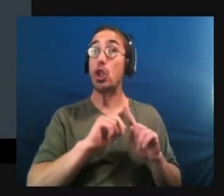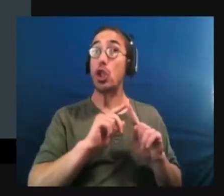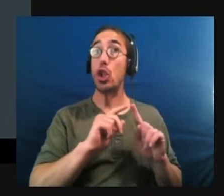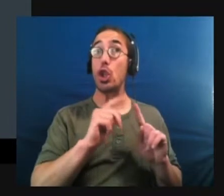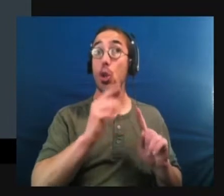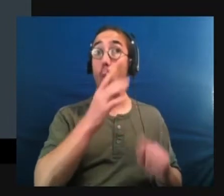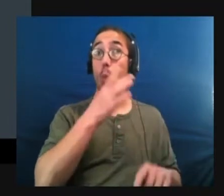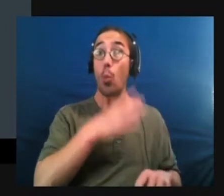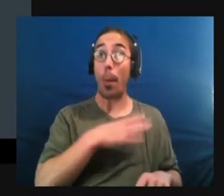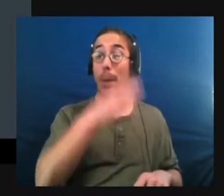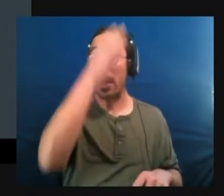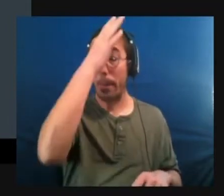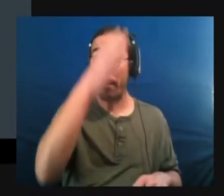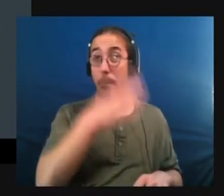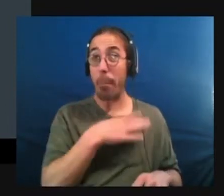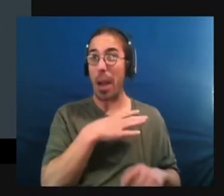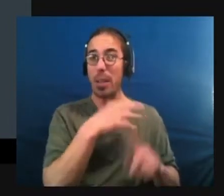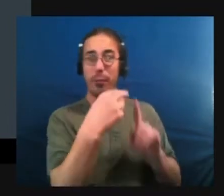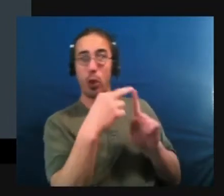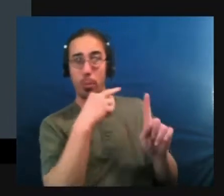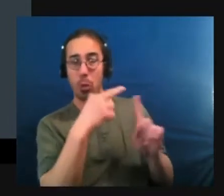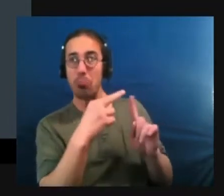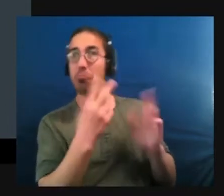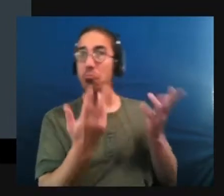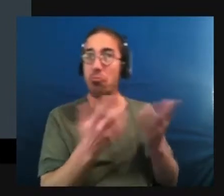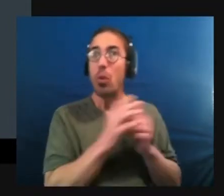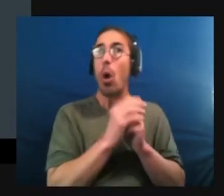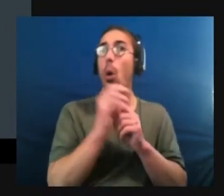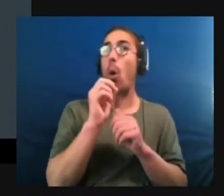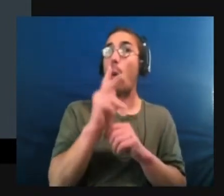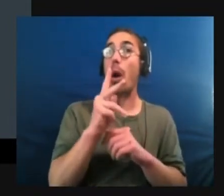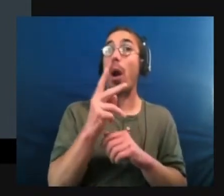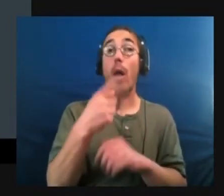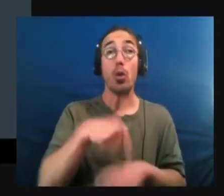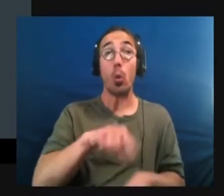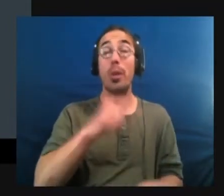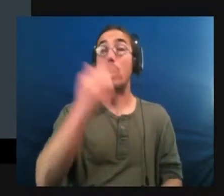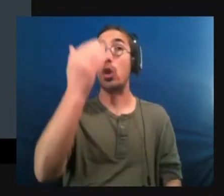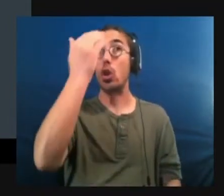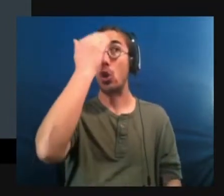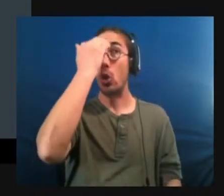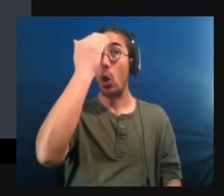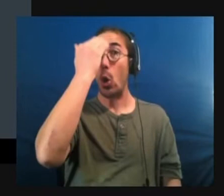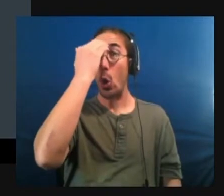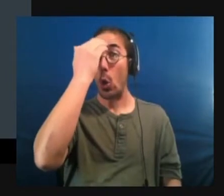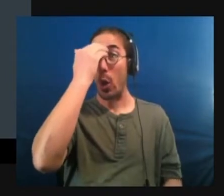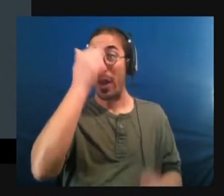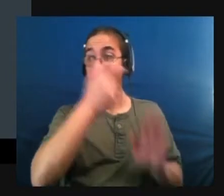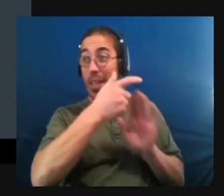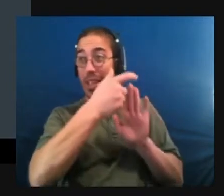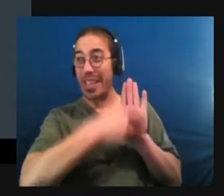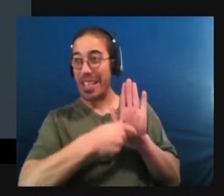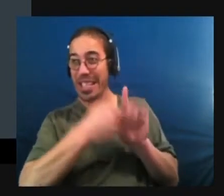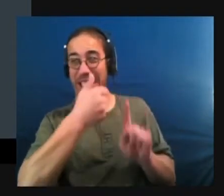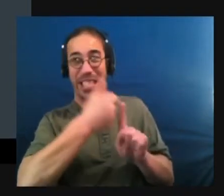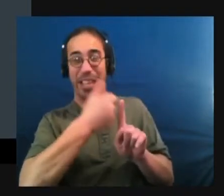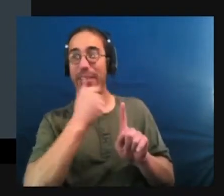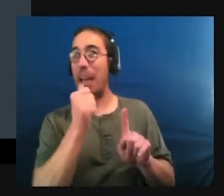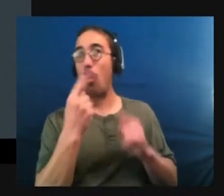genderifications and bias. So I'm like, all right, we know this lit is not working for